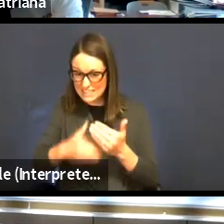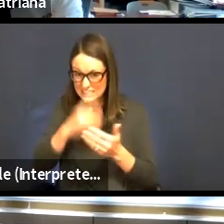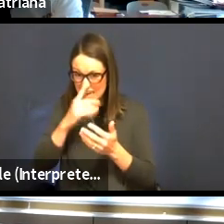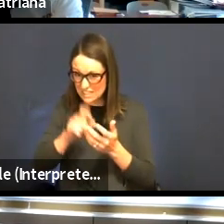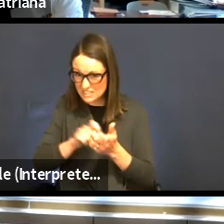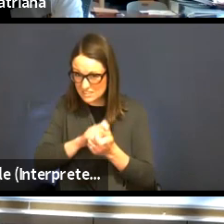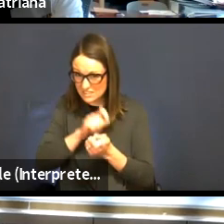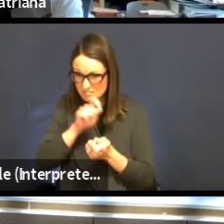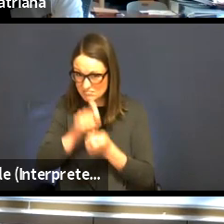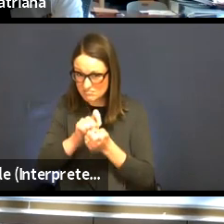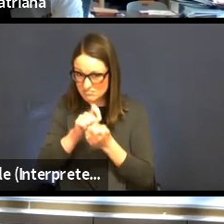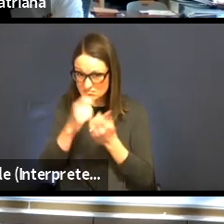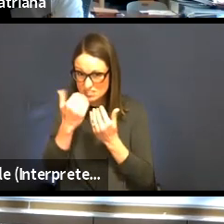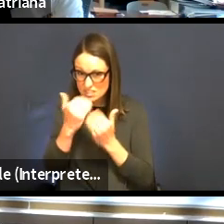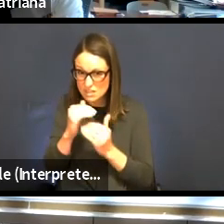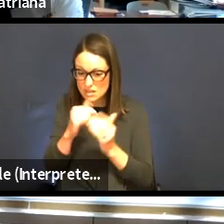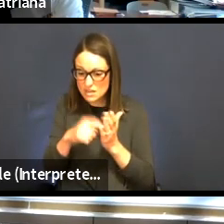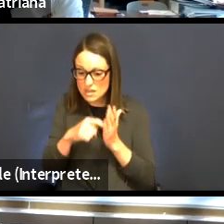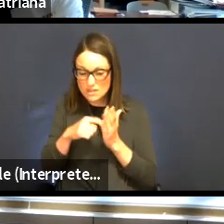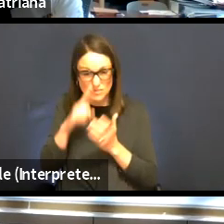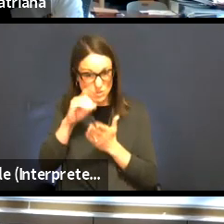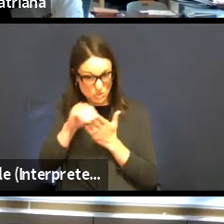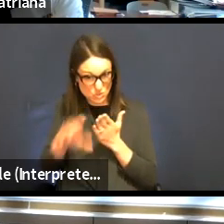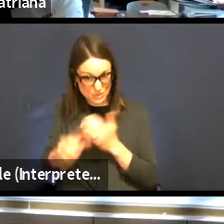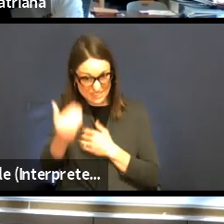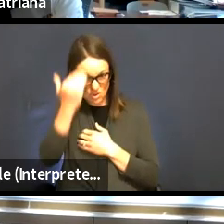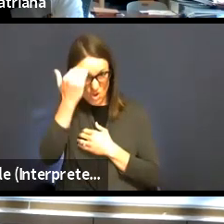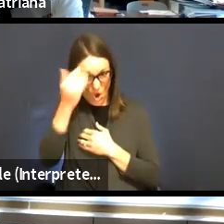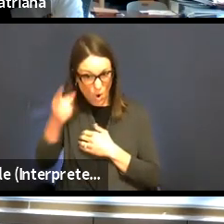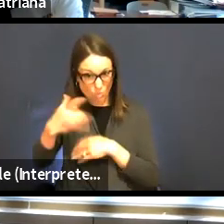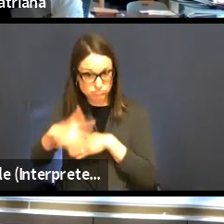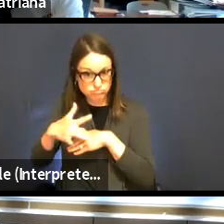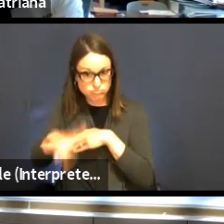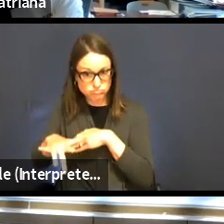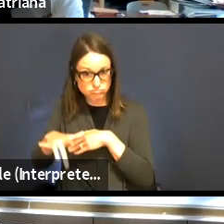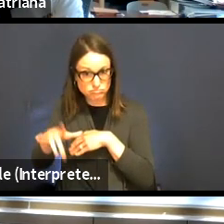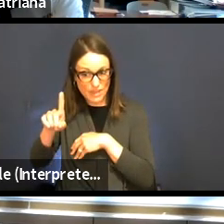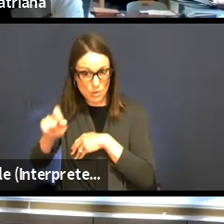And do students know about it? Is my second question.